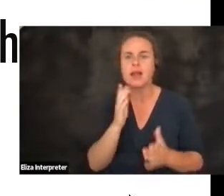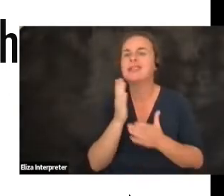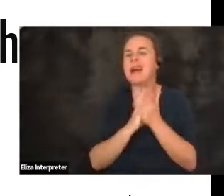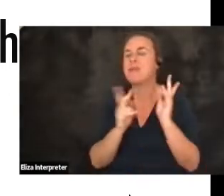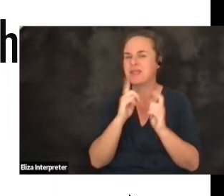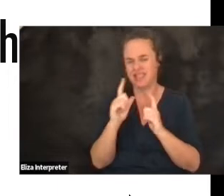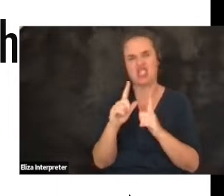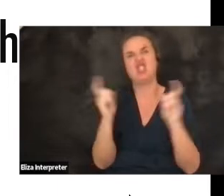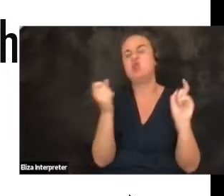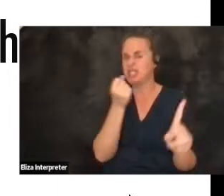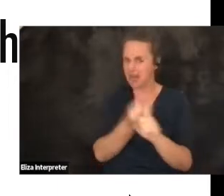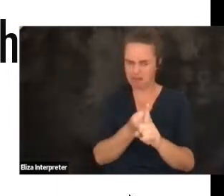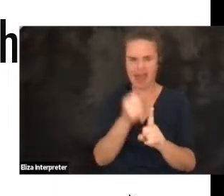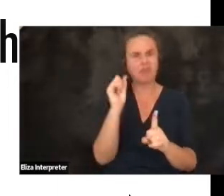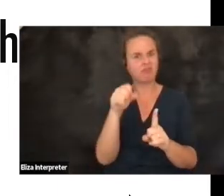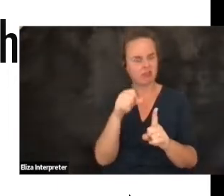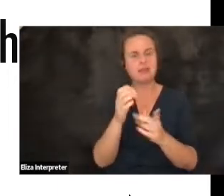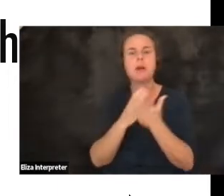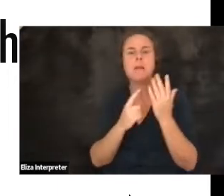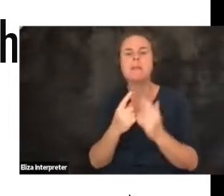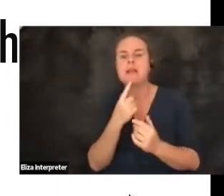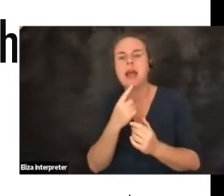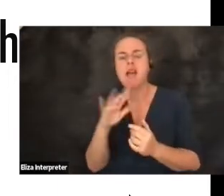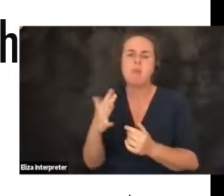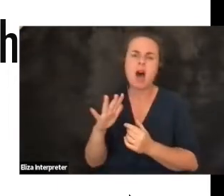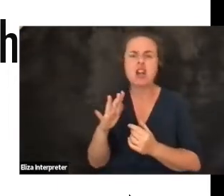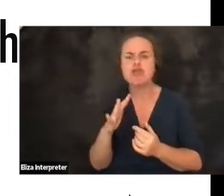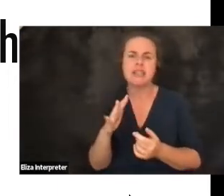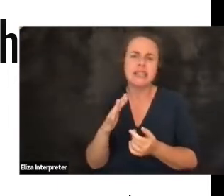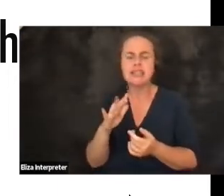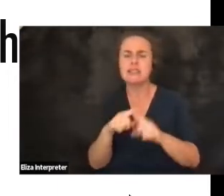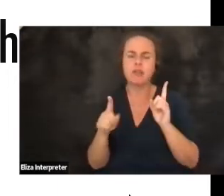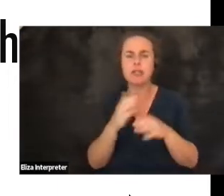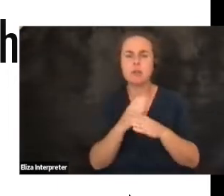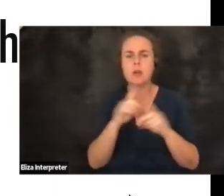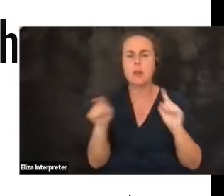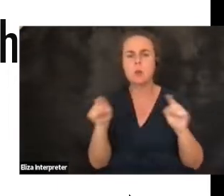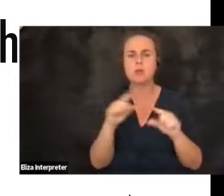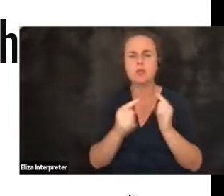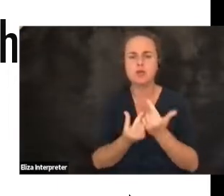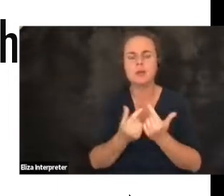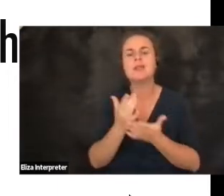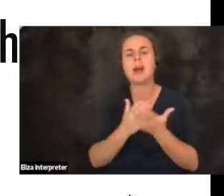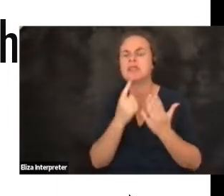moderate, with a few folks saying nominal or no differences between the groups.